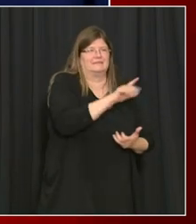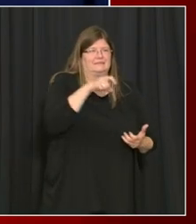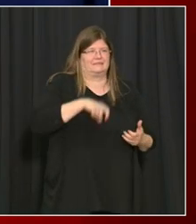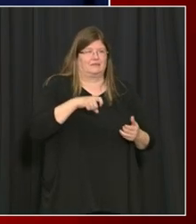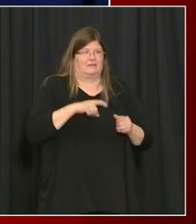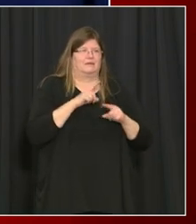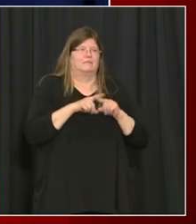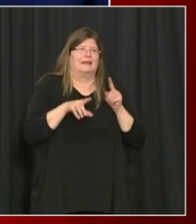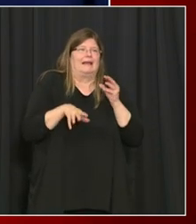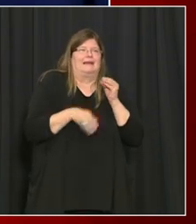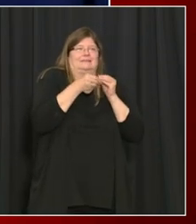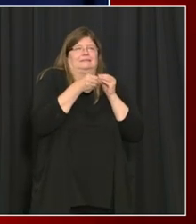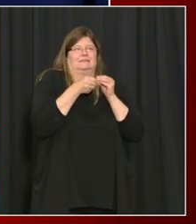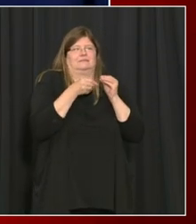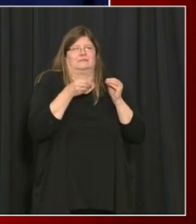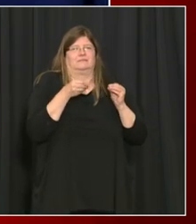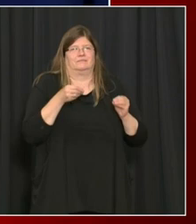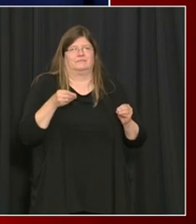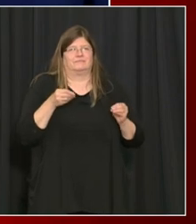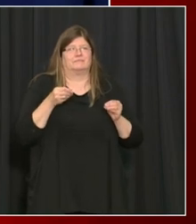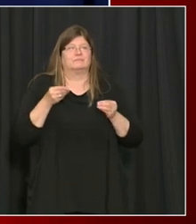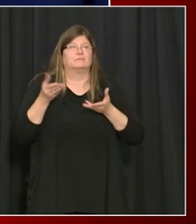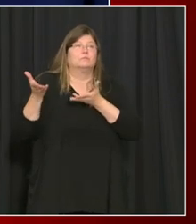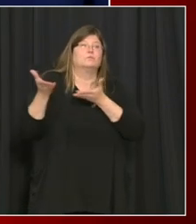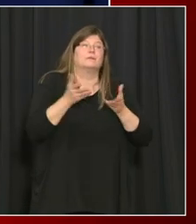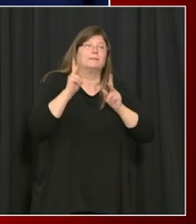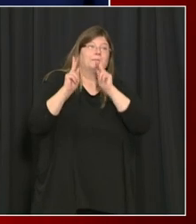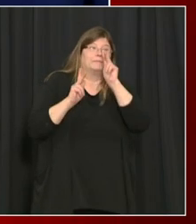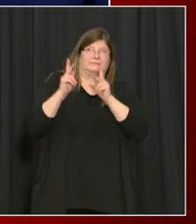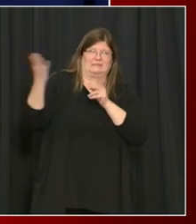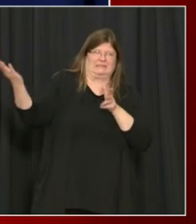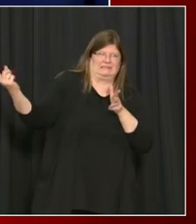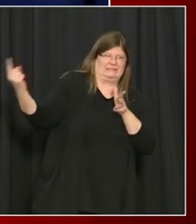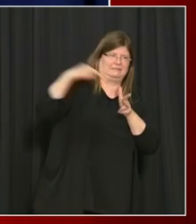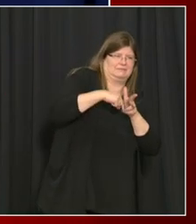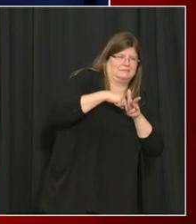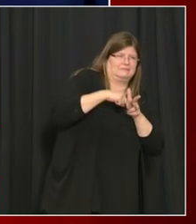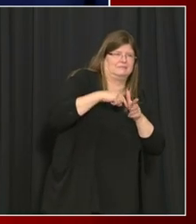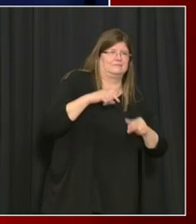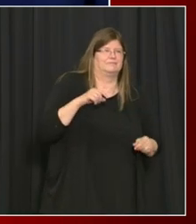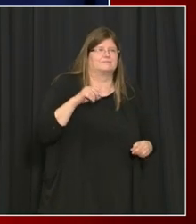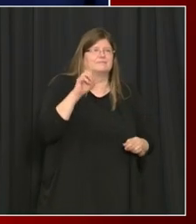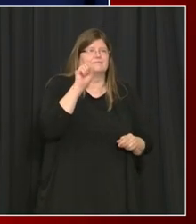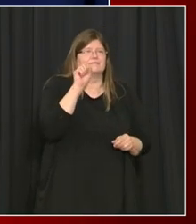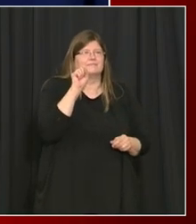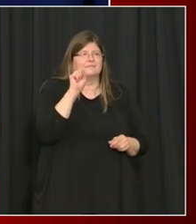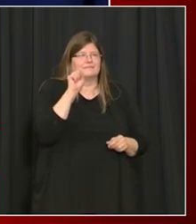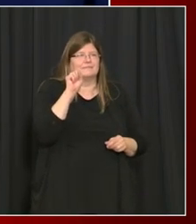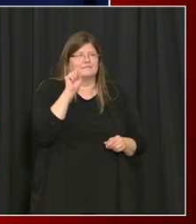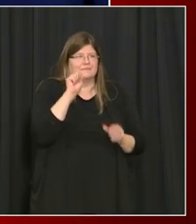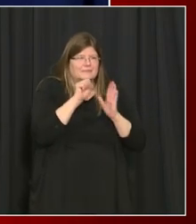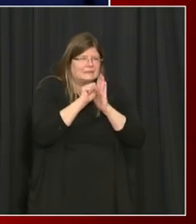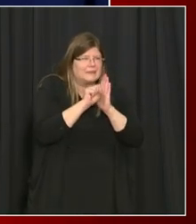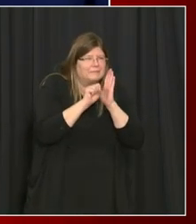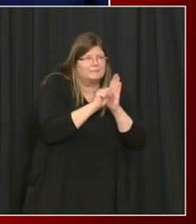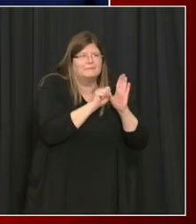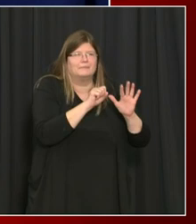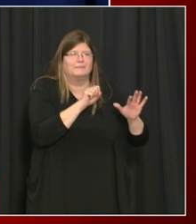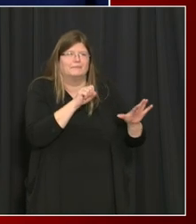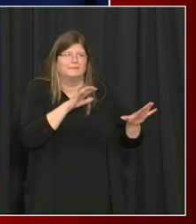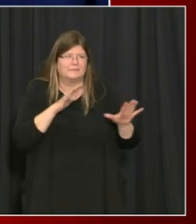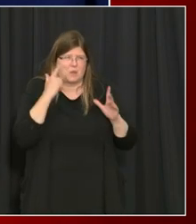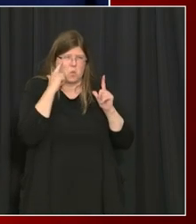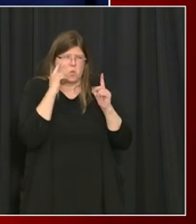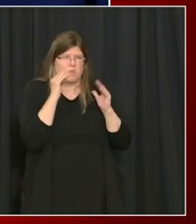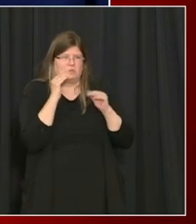actually now can take folks with us who can go in and help with the sampling. So we expect to be able to utilize that